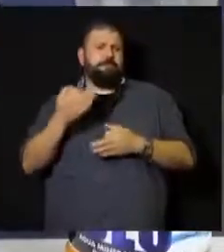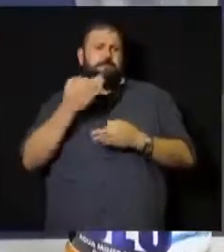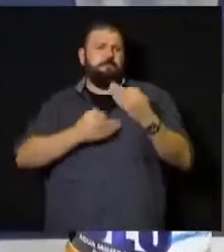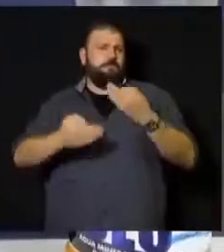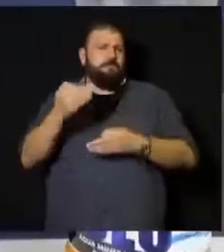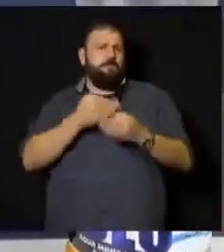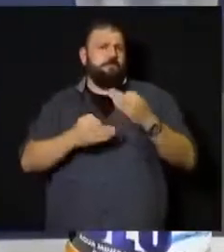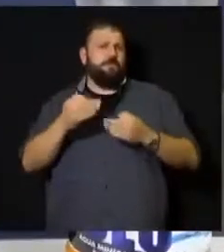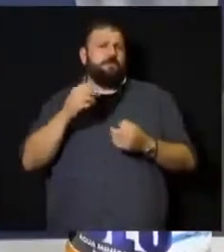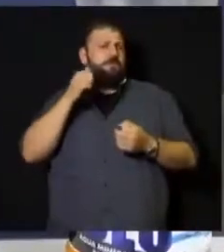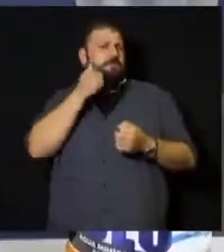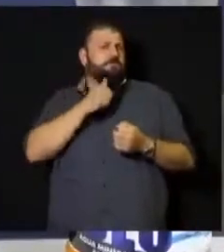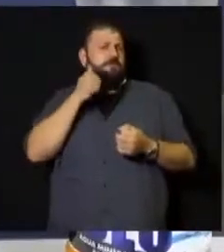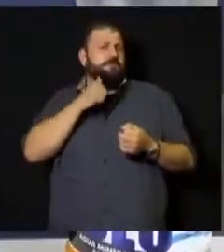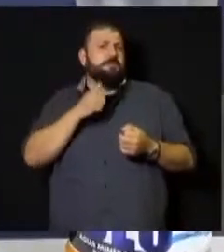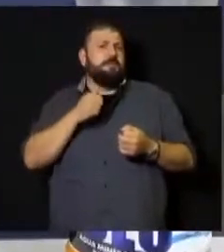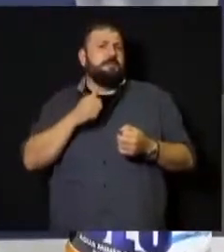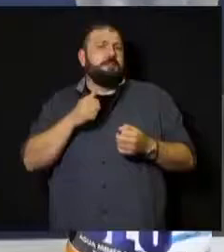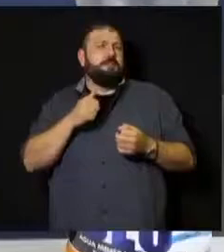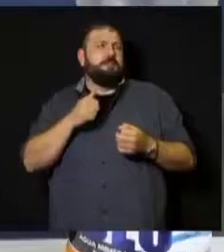of. No, wait a minute.